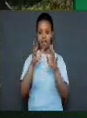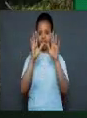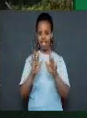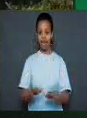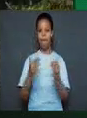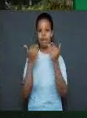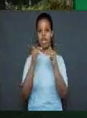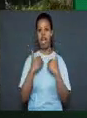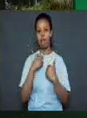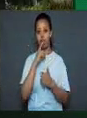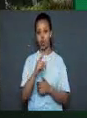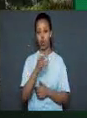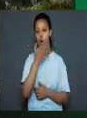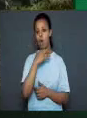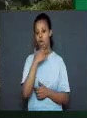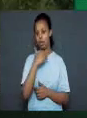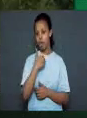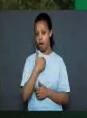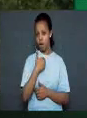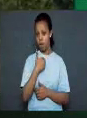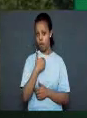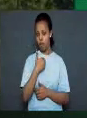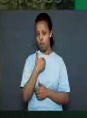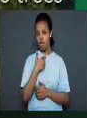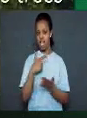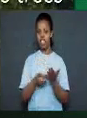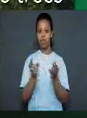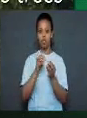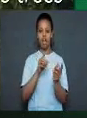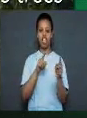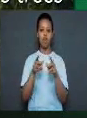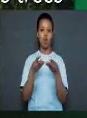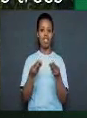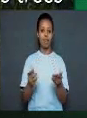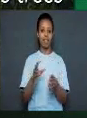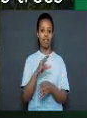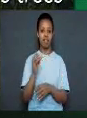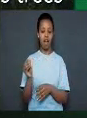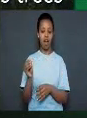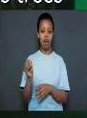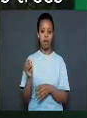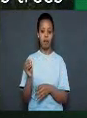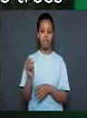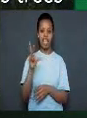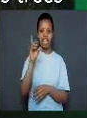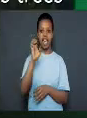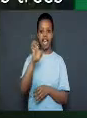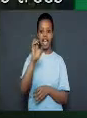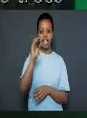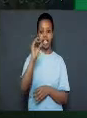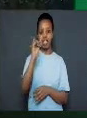precipitation, humidity, and contain a variety of deciduous trees.